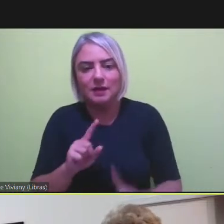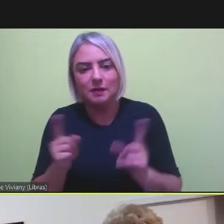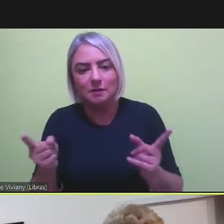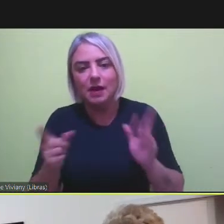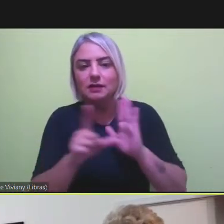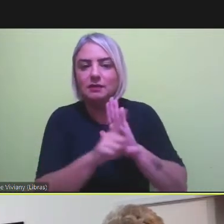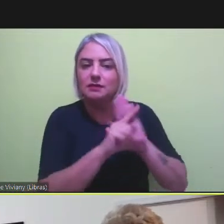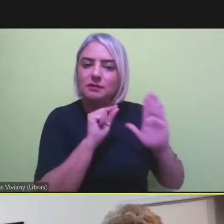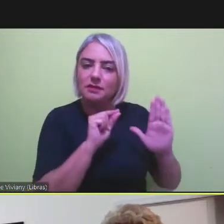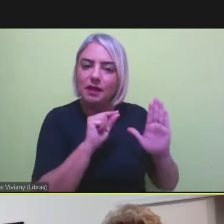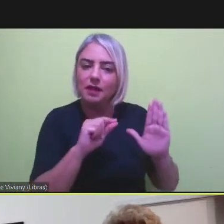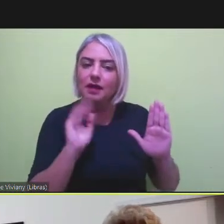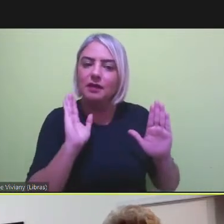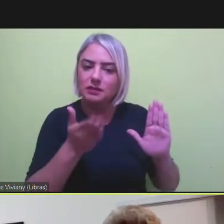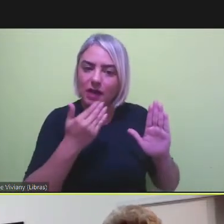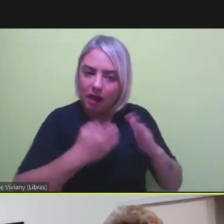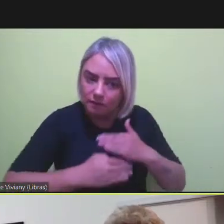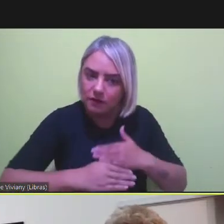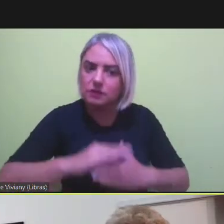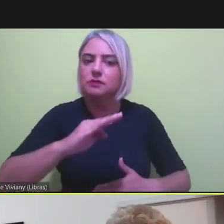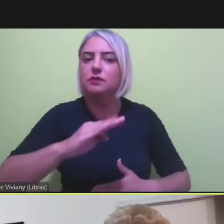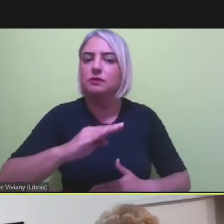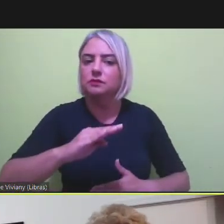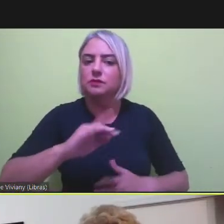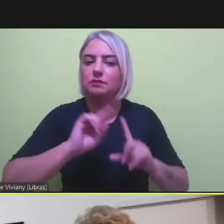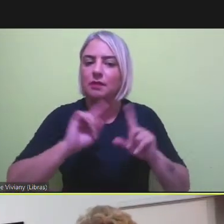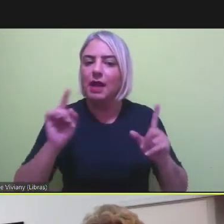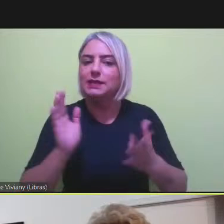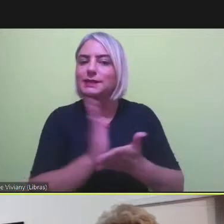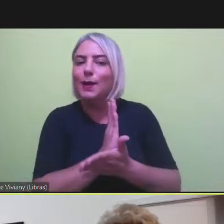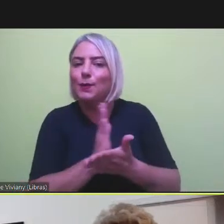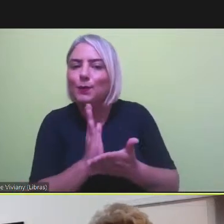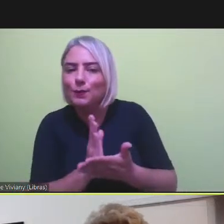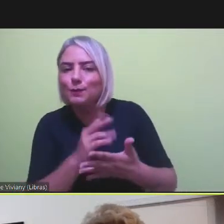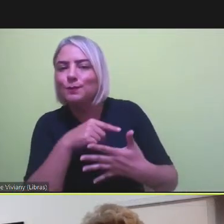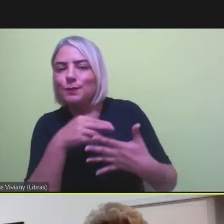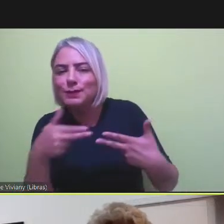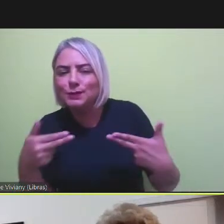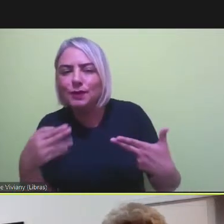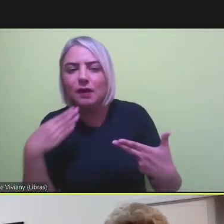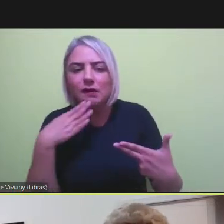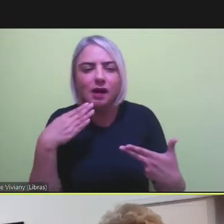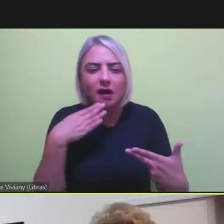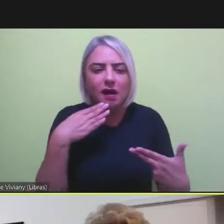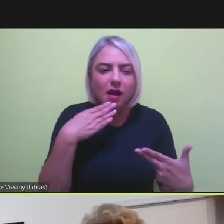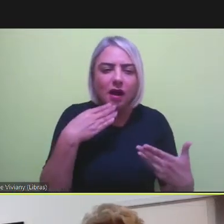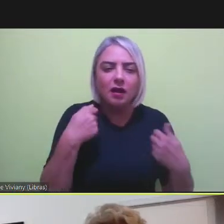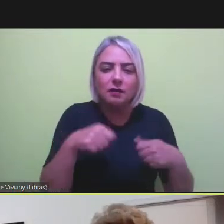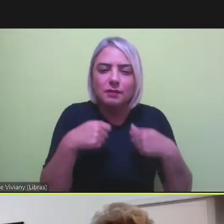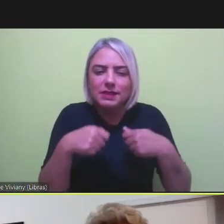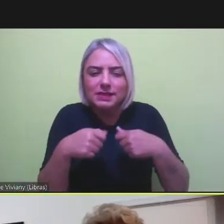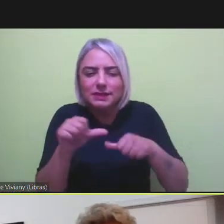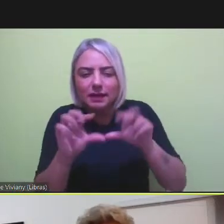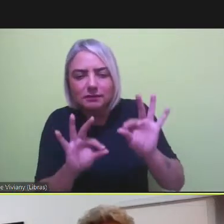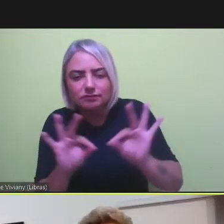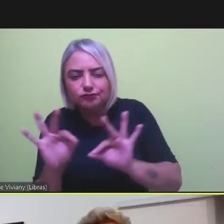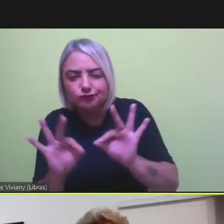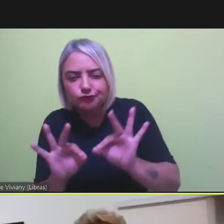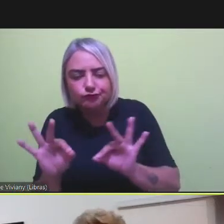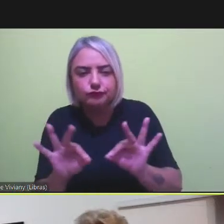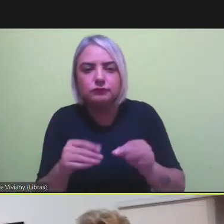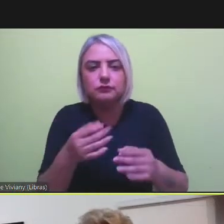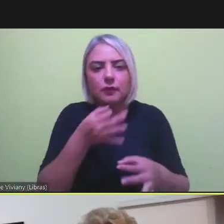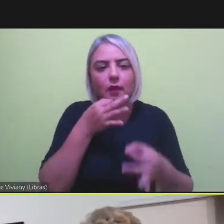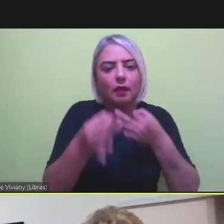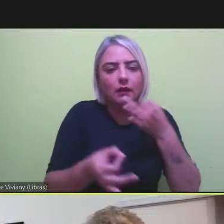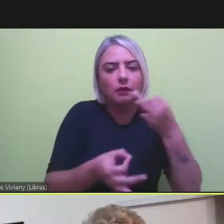quickly. But highlighting this aspect, we have moved forward a lot, we have progressed, but a few things and